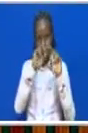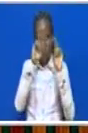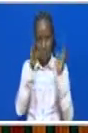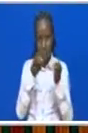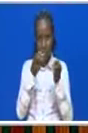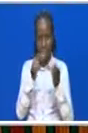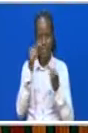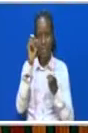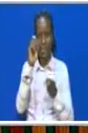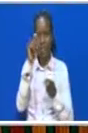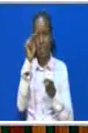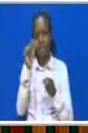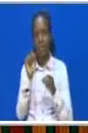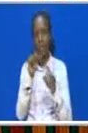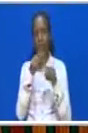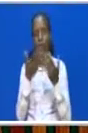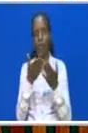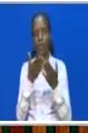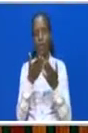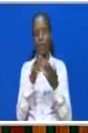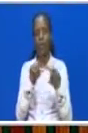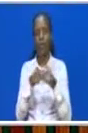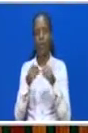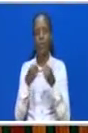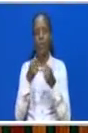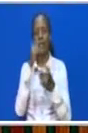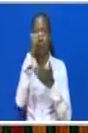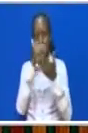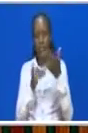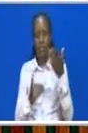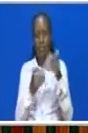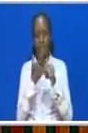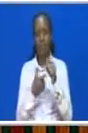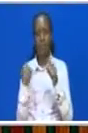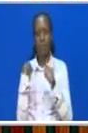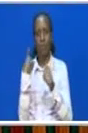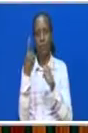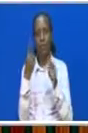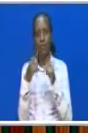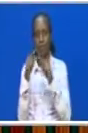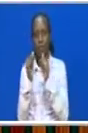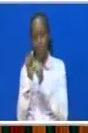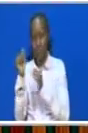broken passages, which takes number 1 up to number 15.